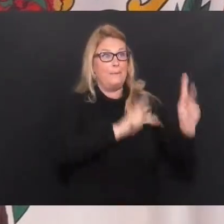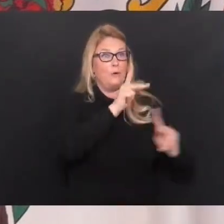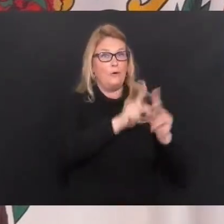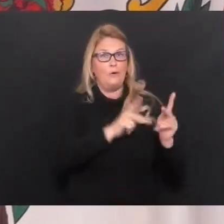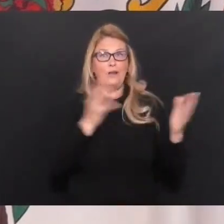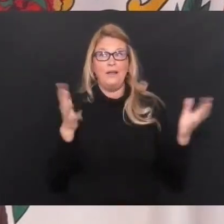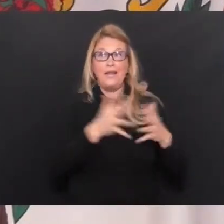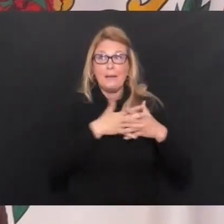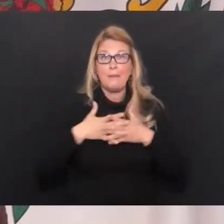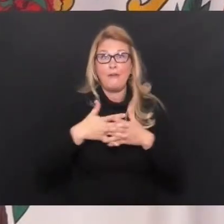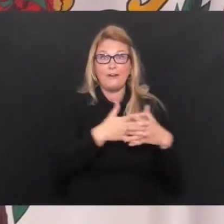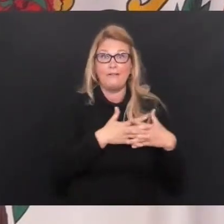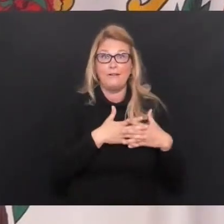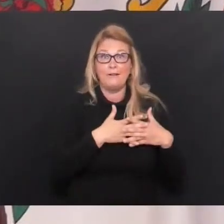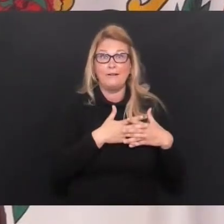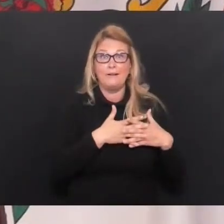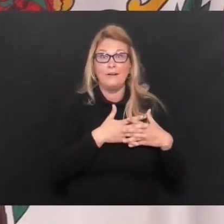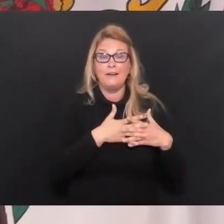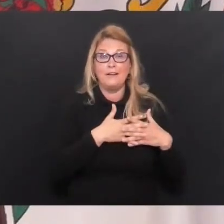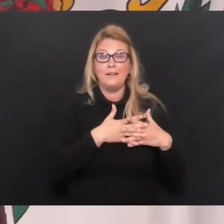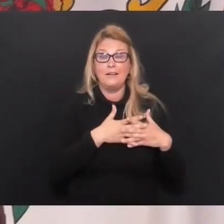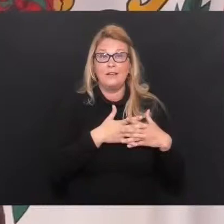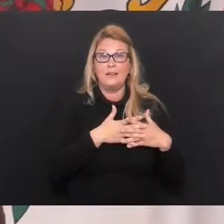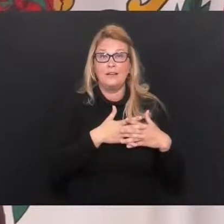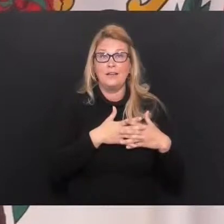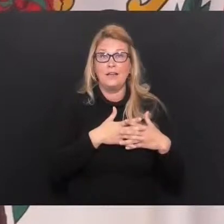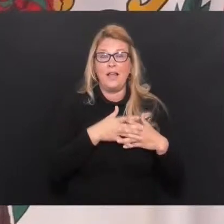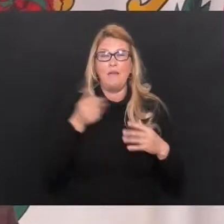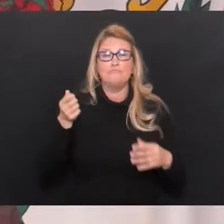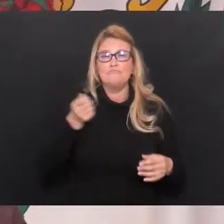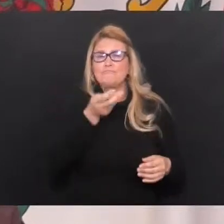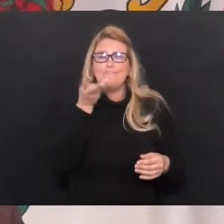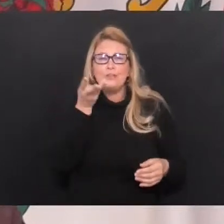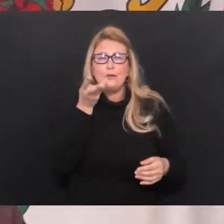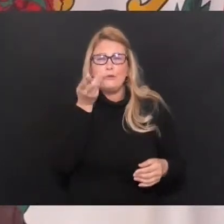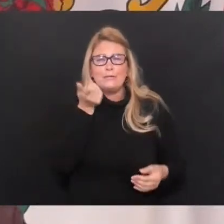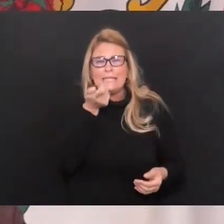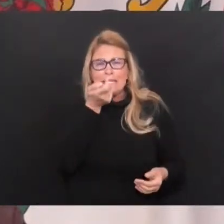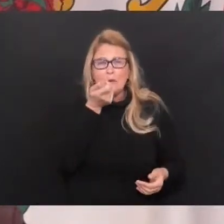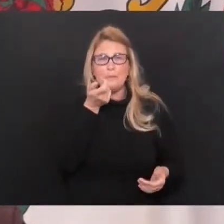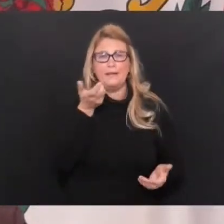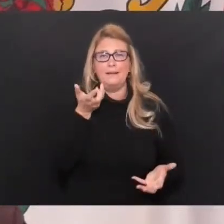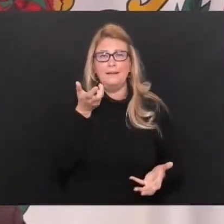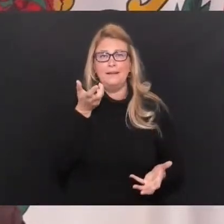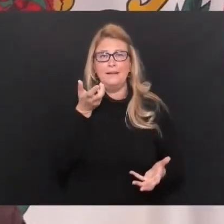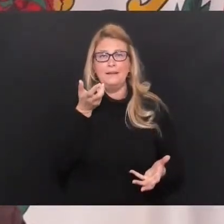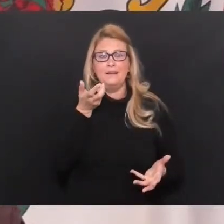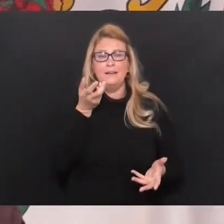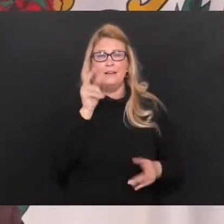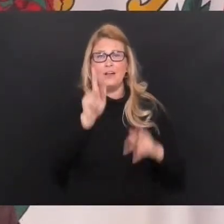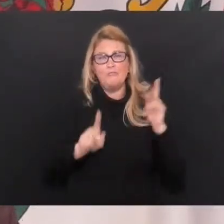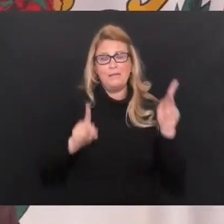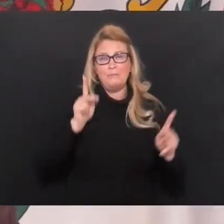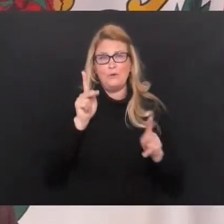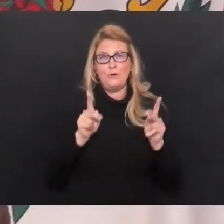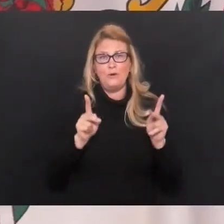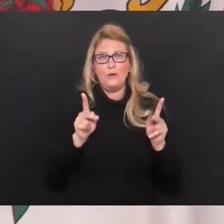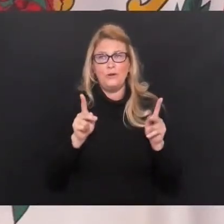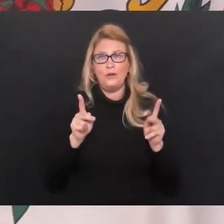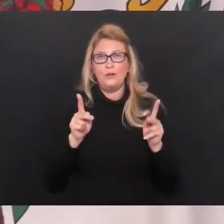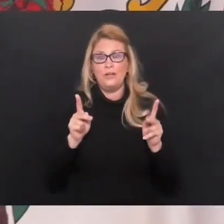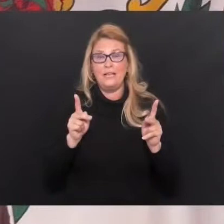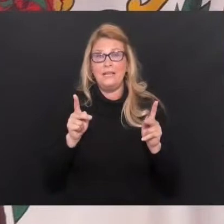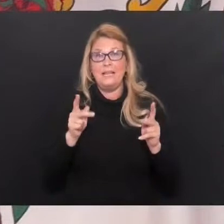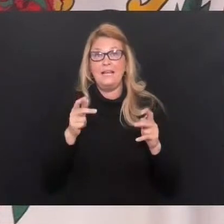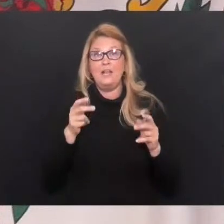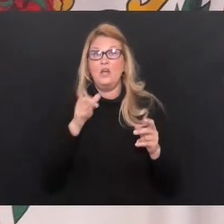this country, that a sprinkle, and it is just a sprinkle, that have been